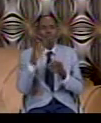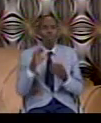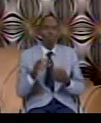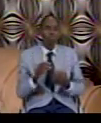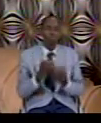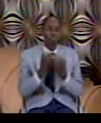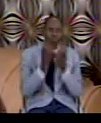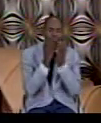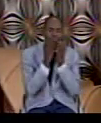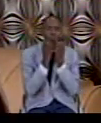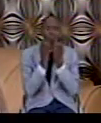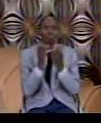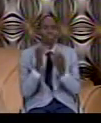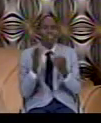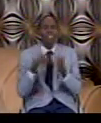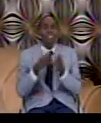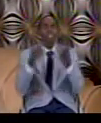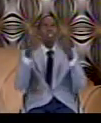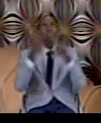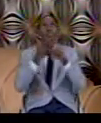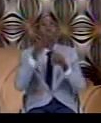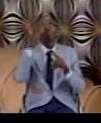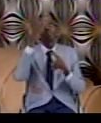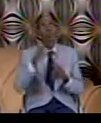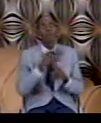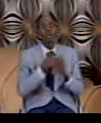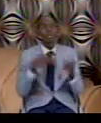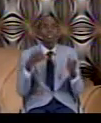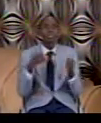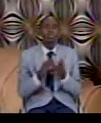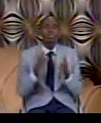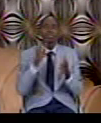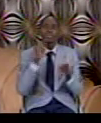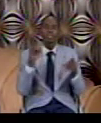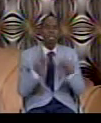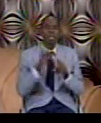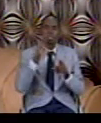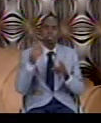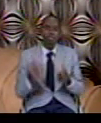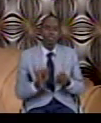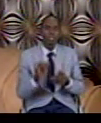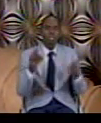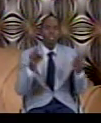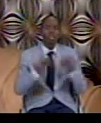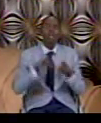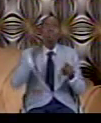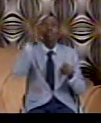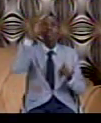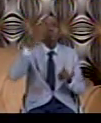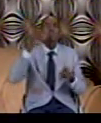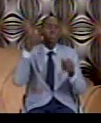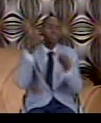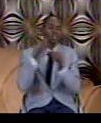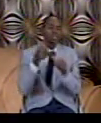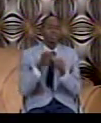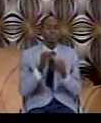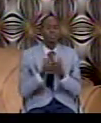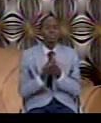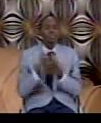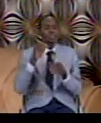came from God, and it is as eternal as God himself is eternal.